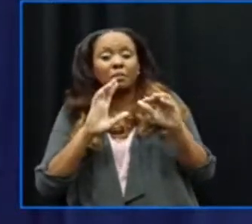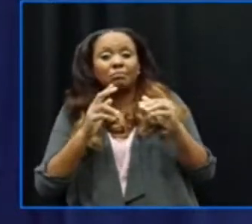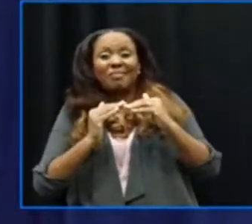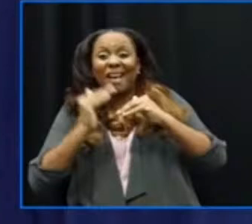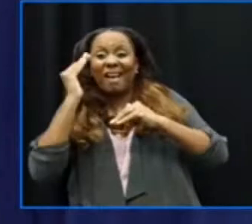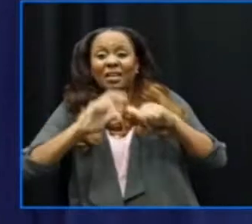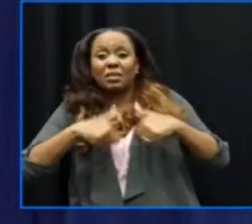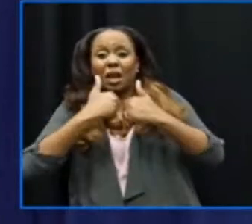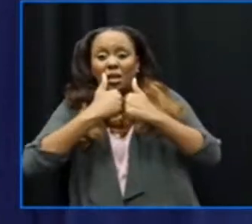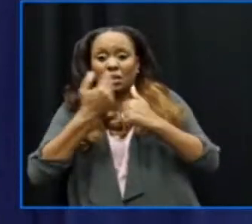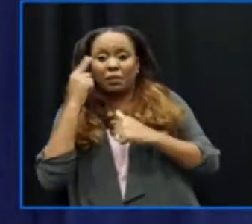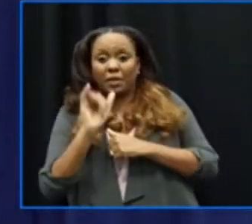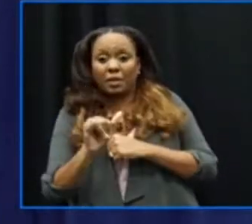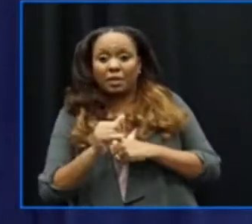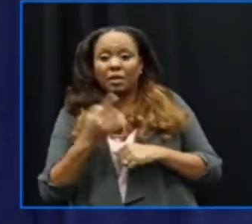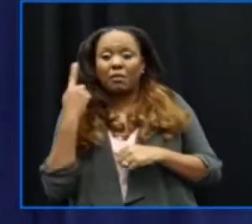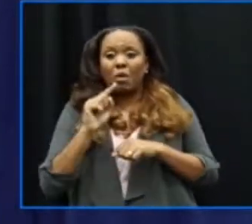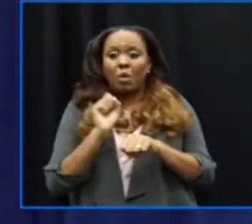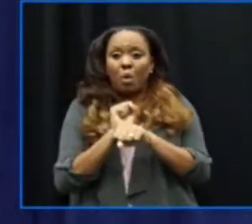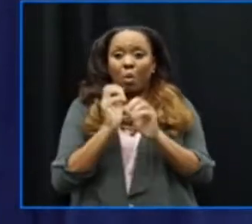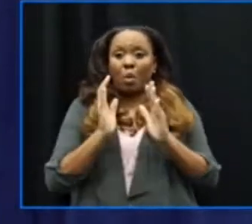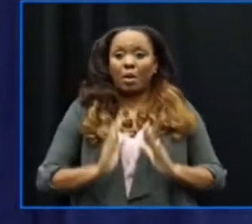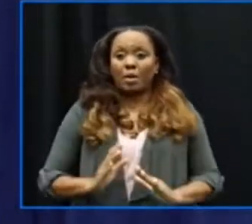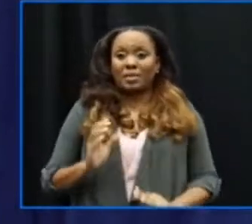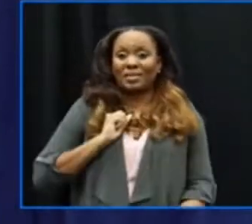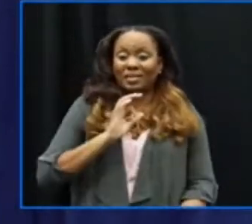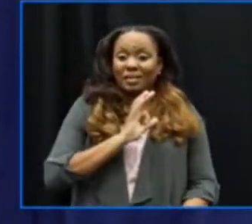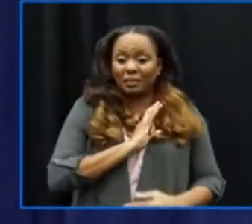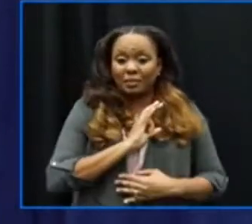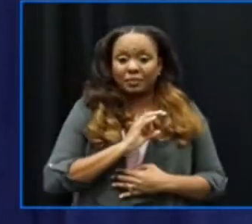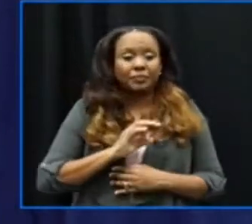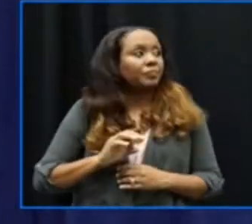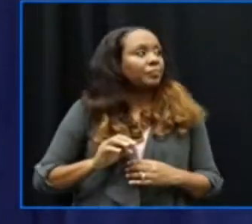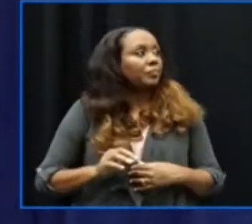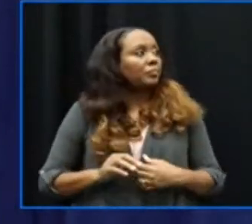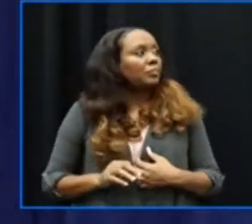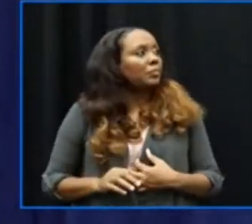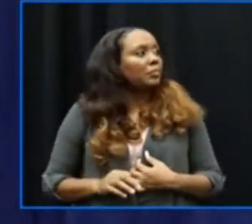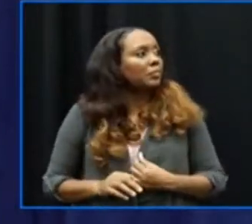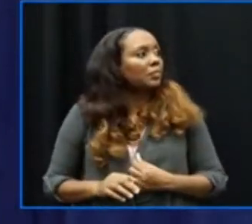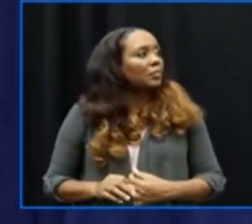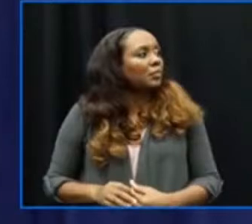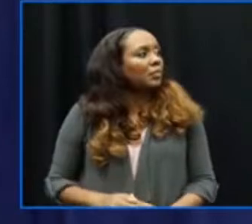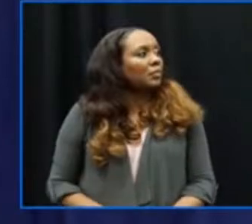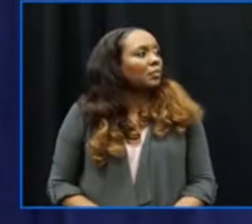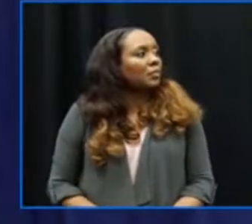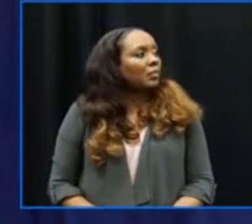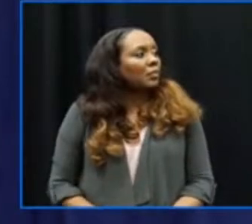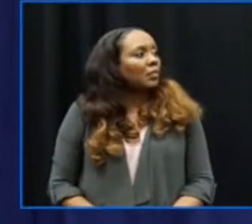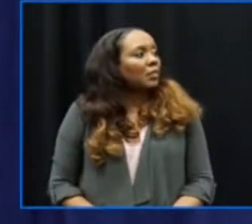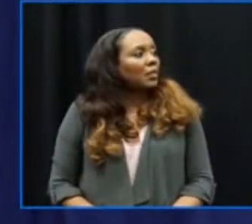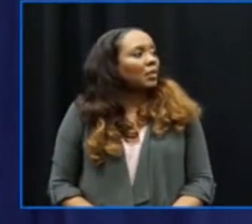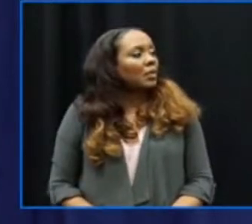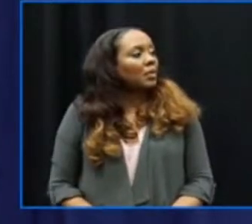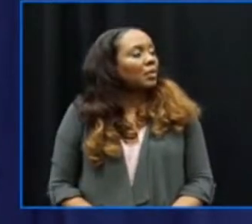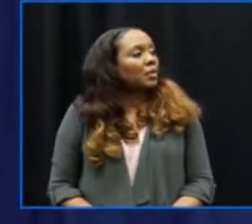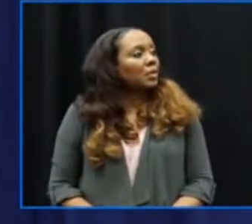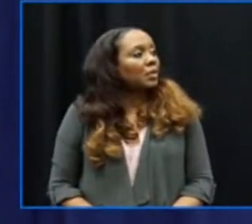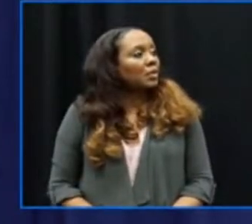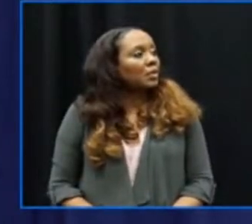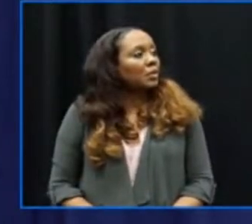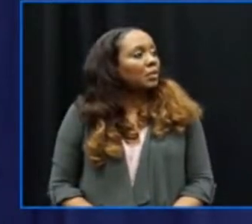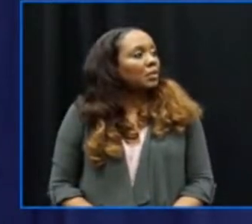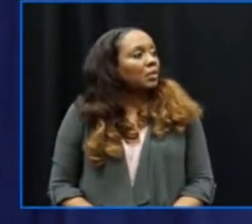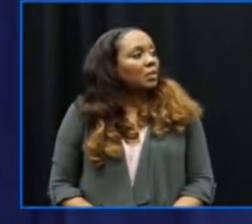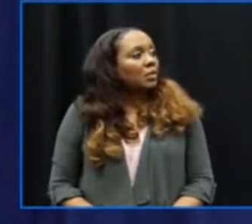for employers and employees. Investment income could be increased, possibly if we invest differently. The